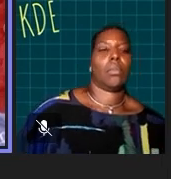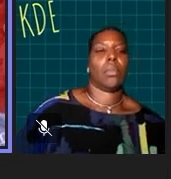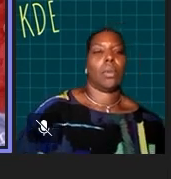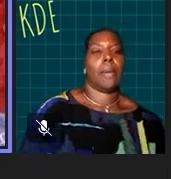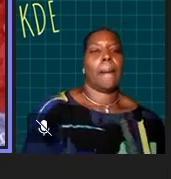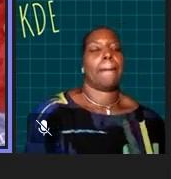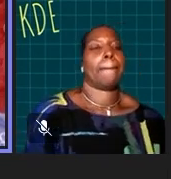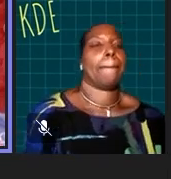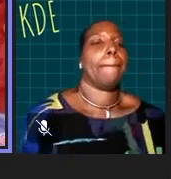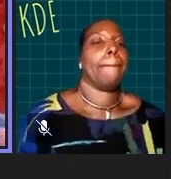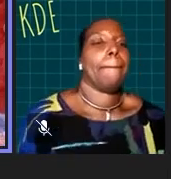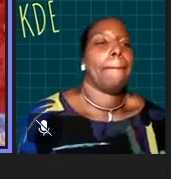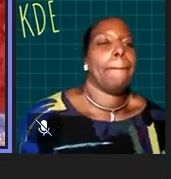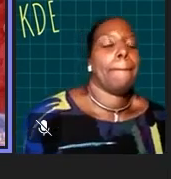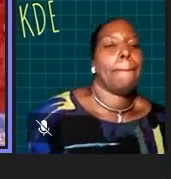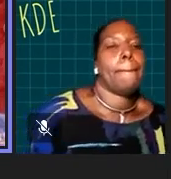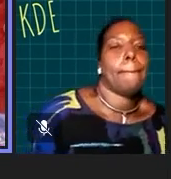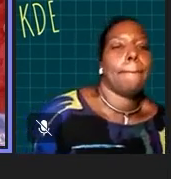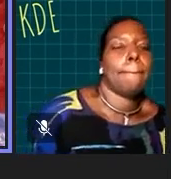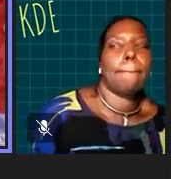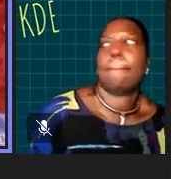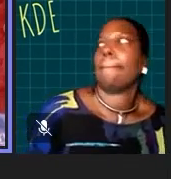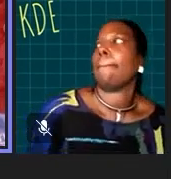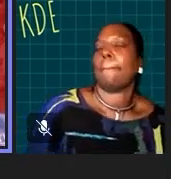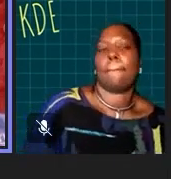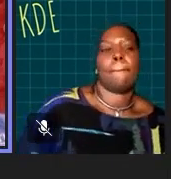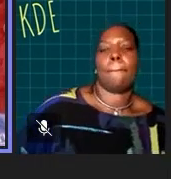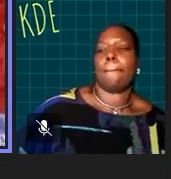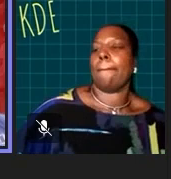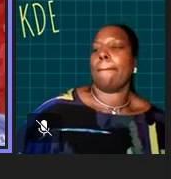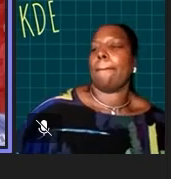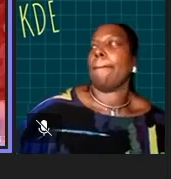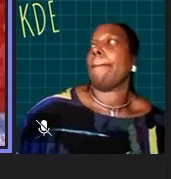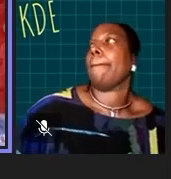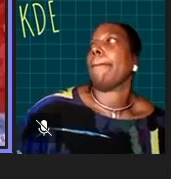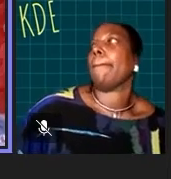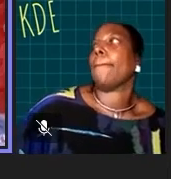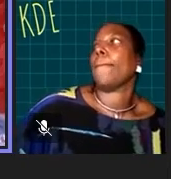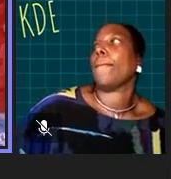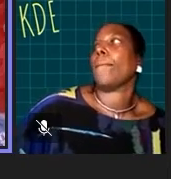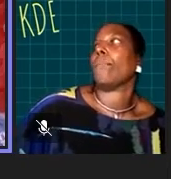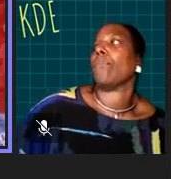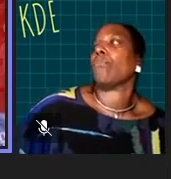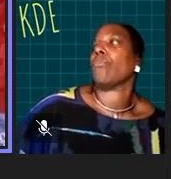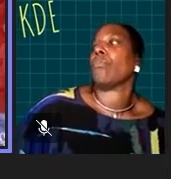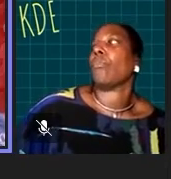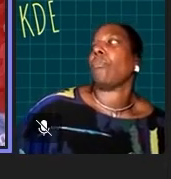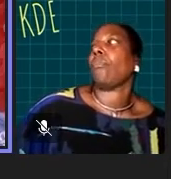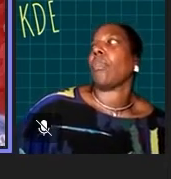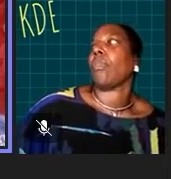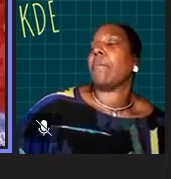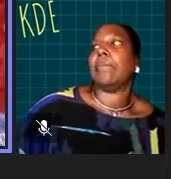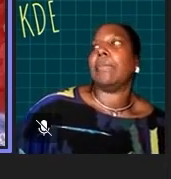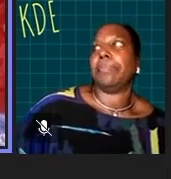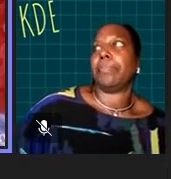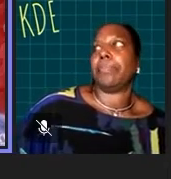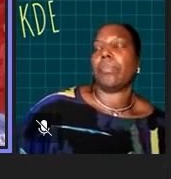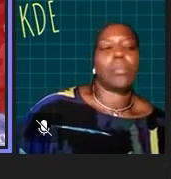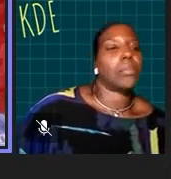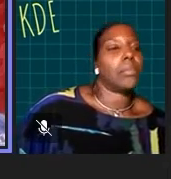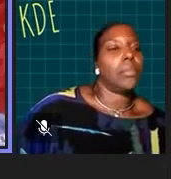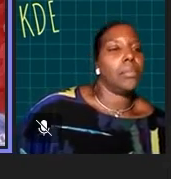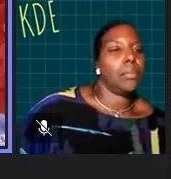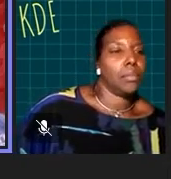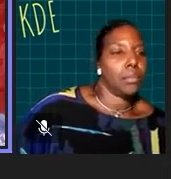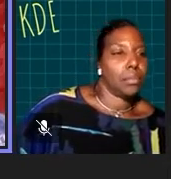right there, is that top bullet after the bid process has concluded. Yep. So there's a time when you can't show